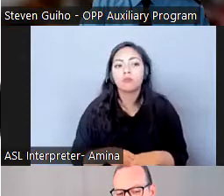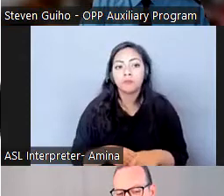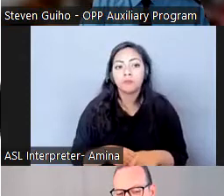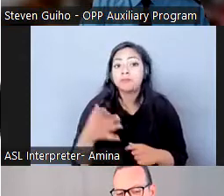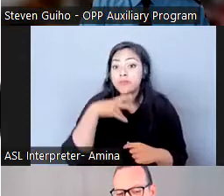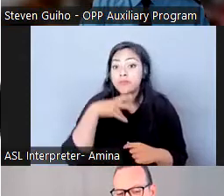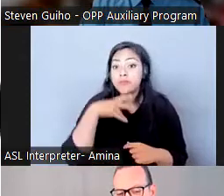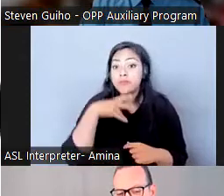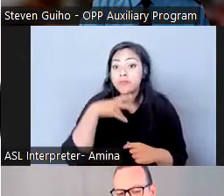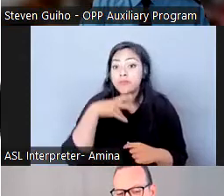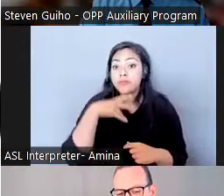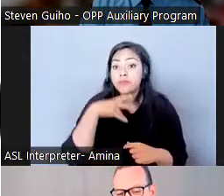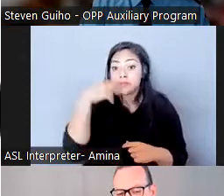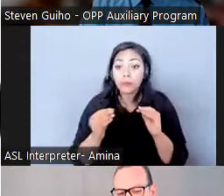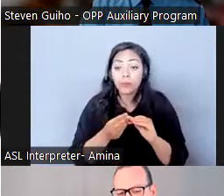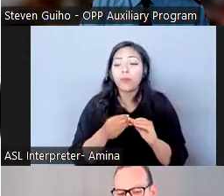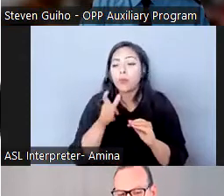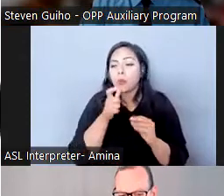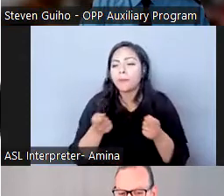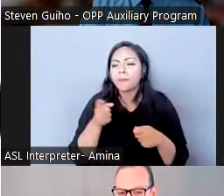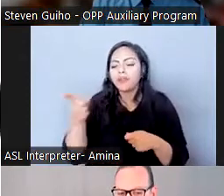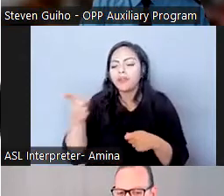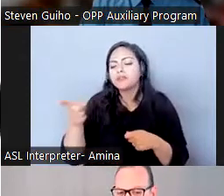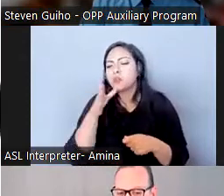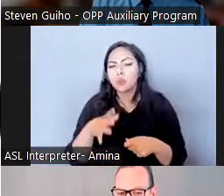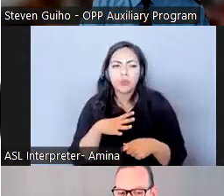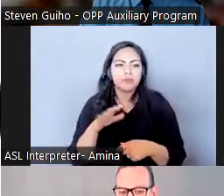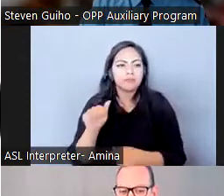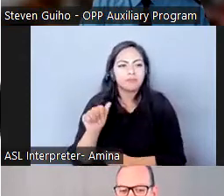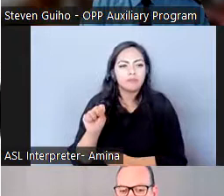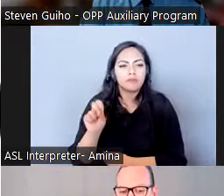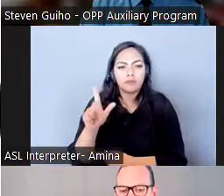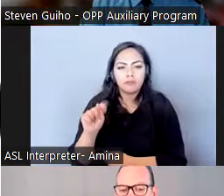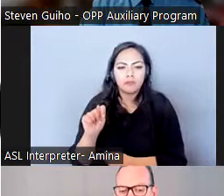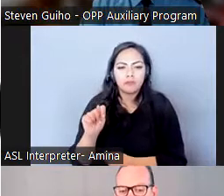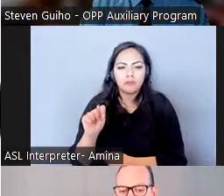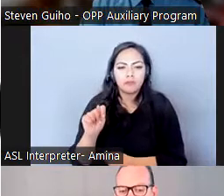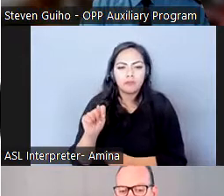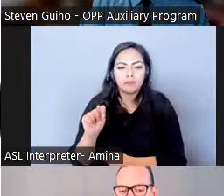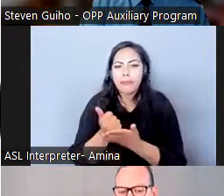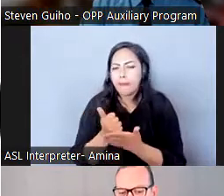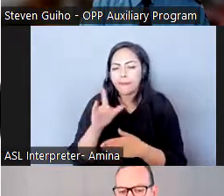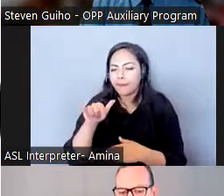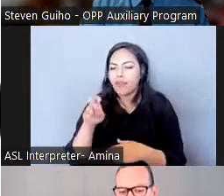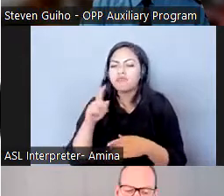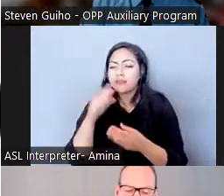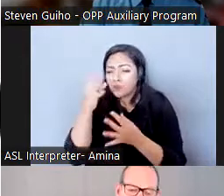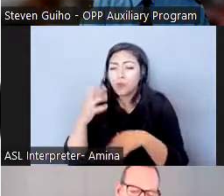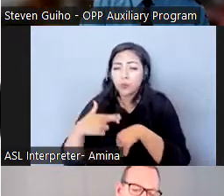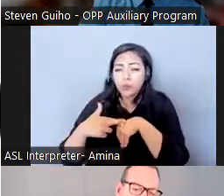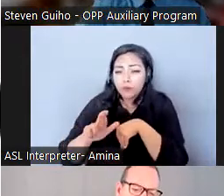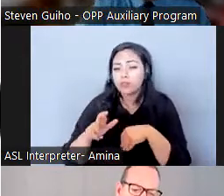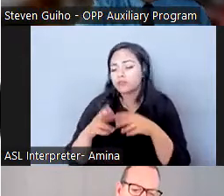the Assaulted Women's Helpline, for information and referral if they have an issue that they would like